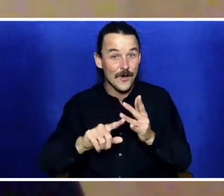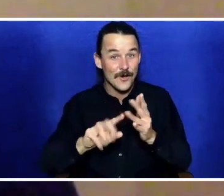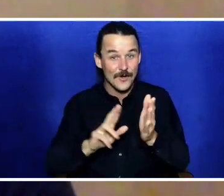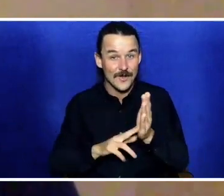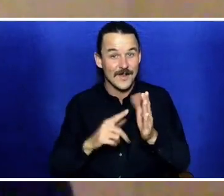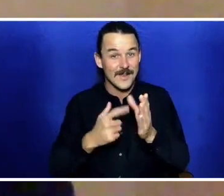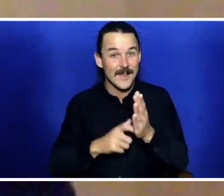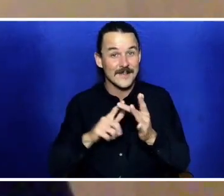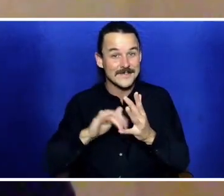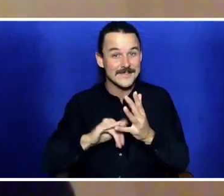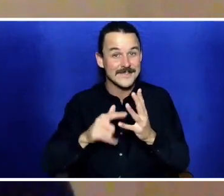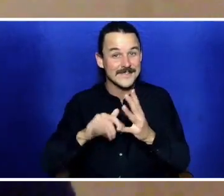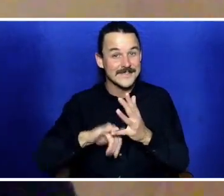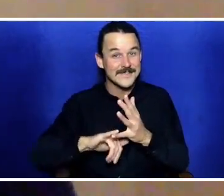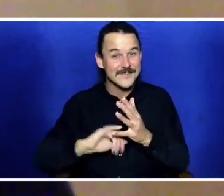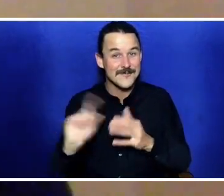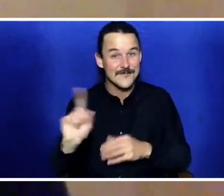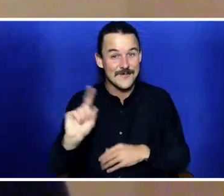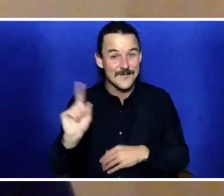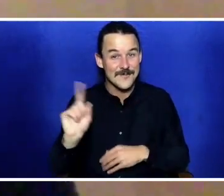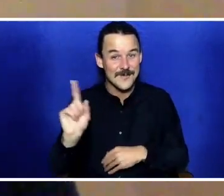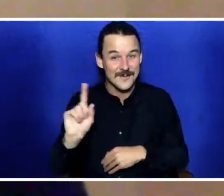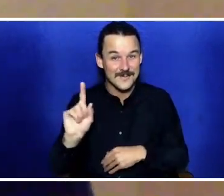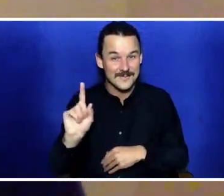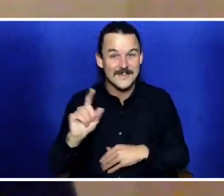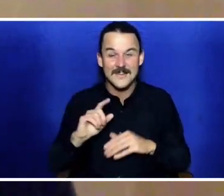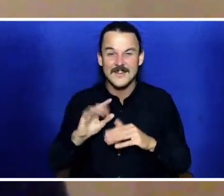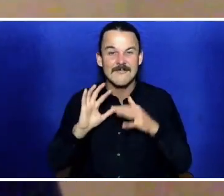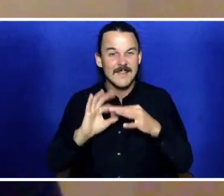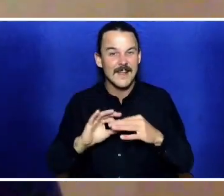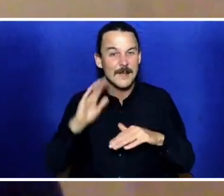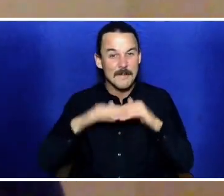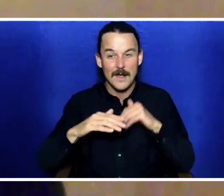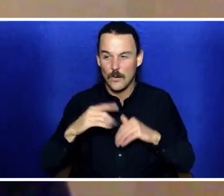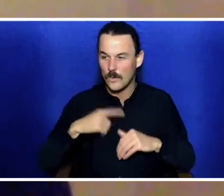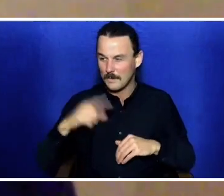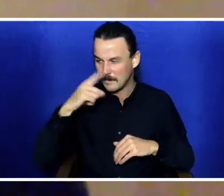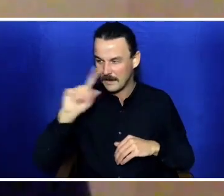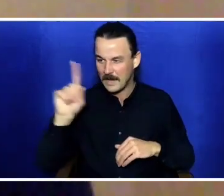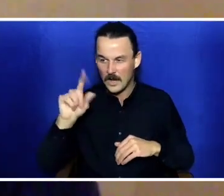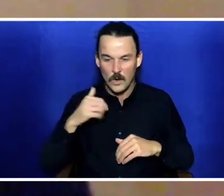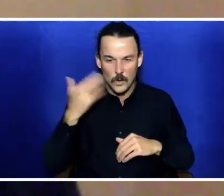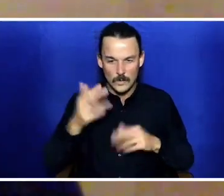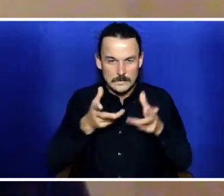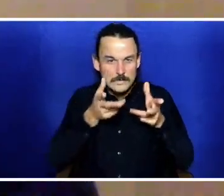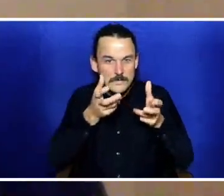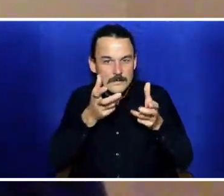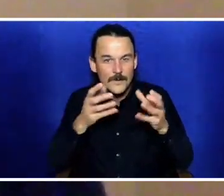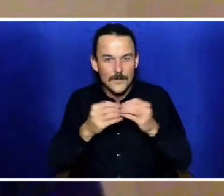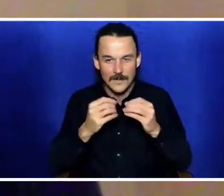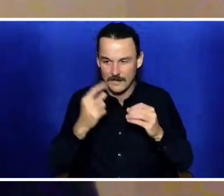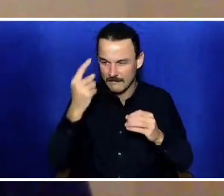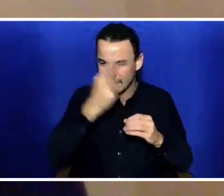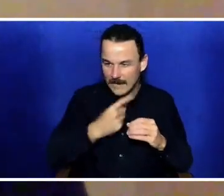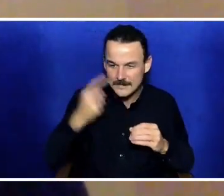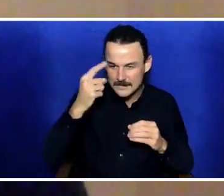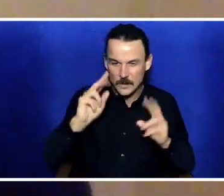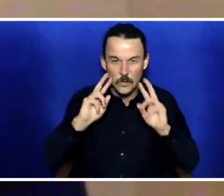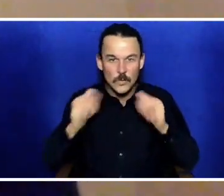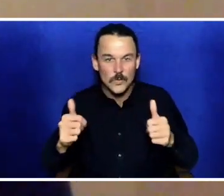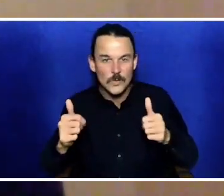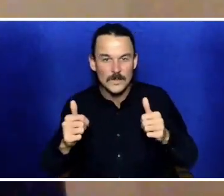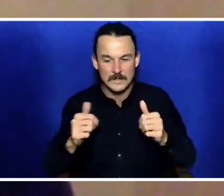of what we would now recognise as society's obsession with self-image. Equally, Cassandra is the original story of what we